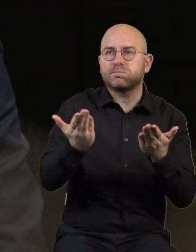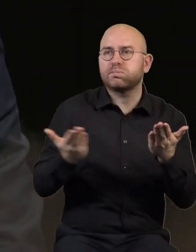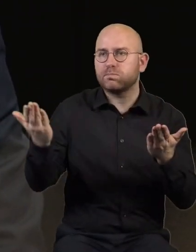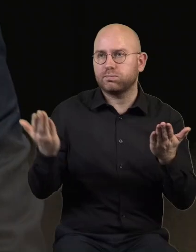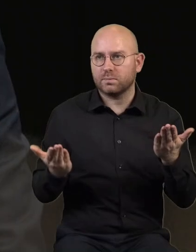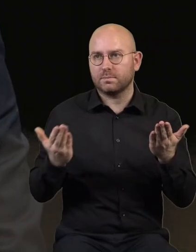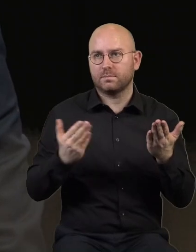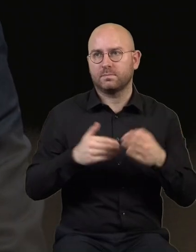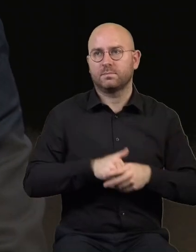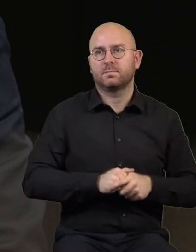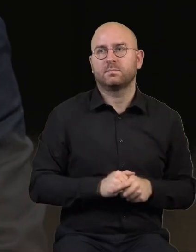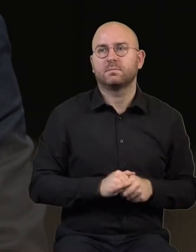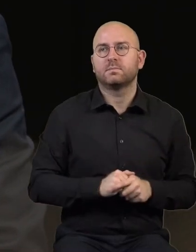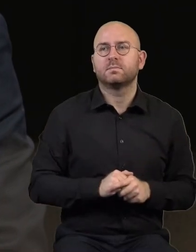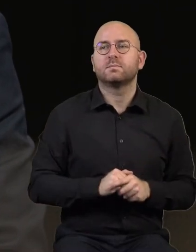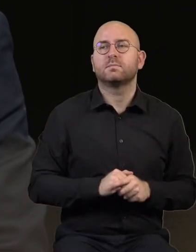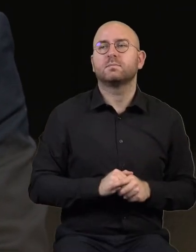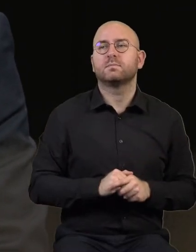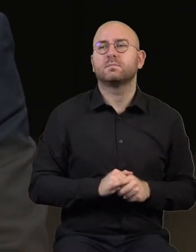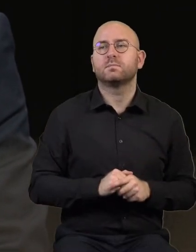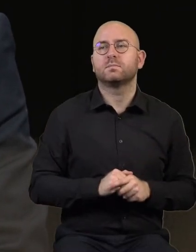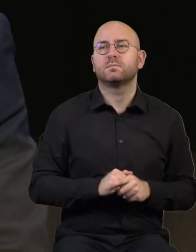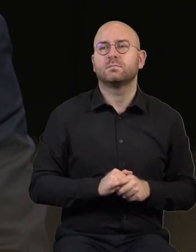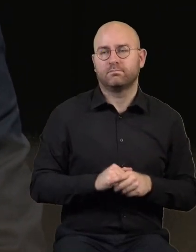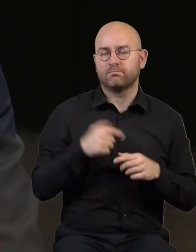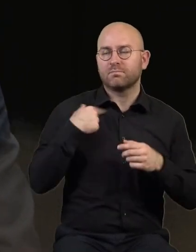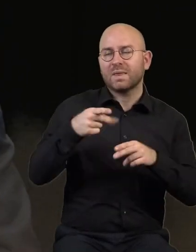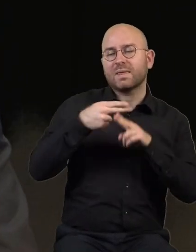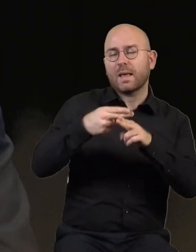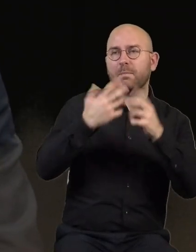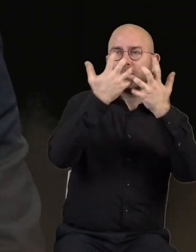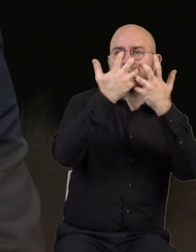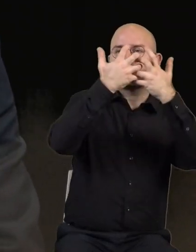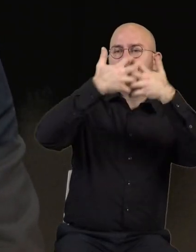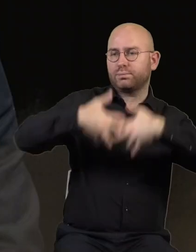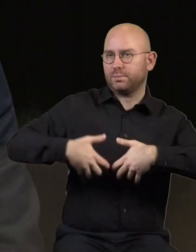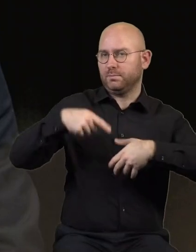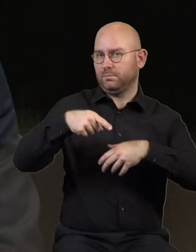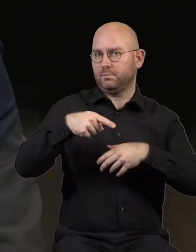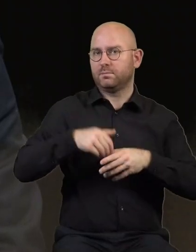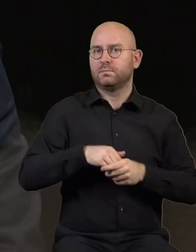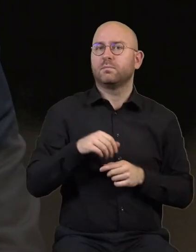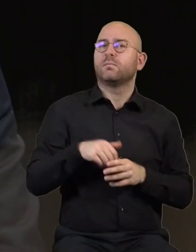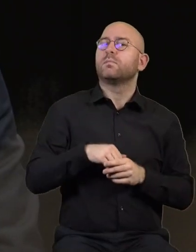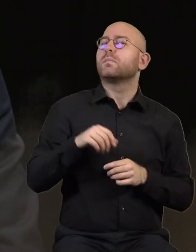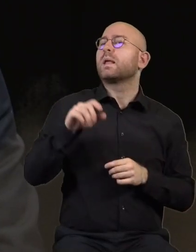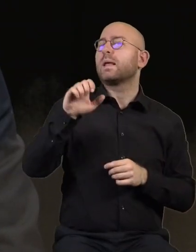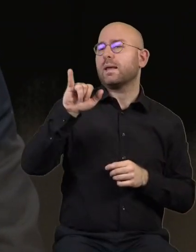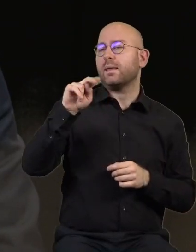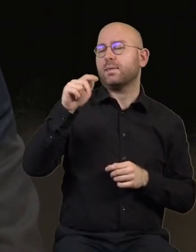Development Program. And the idea behind this word integrated was to